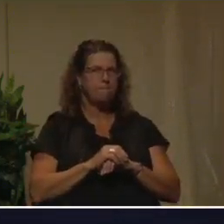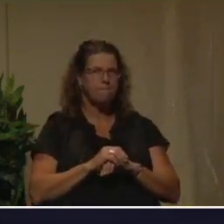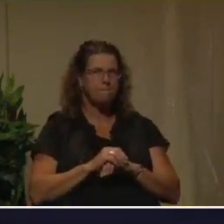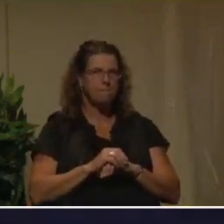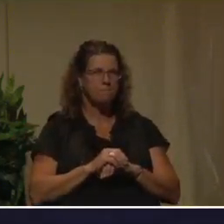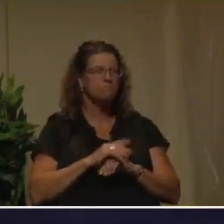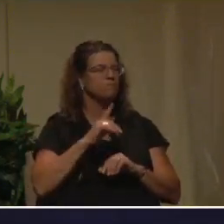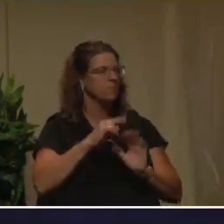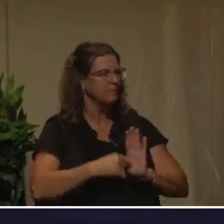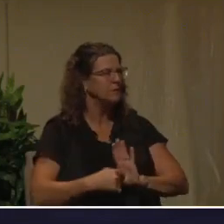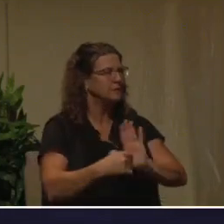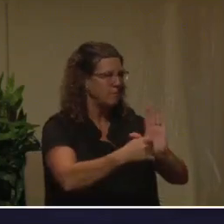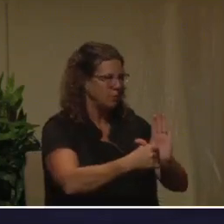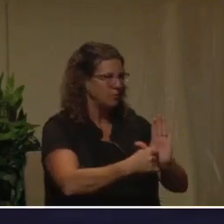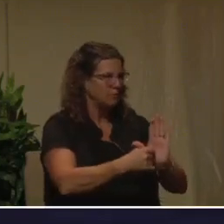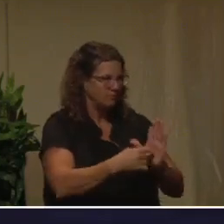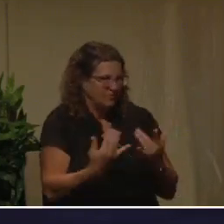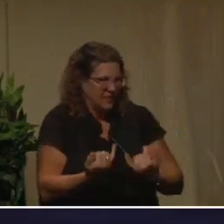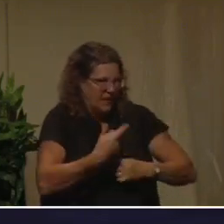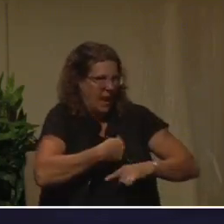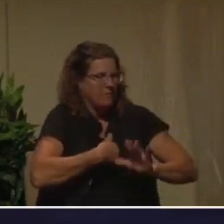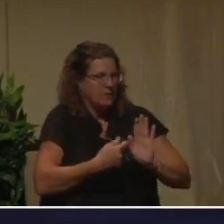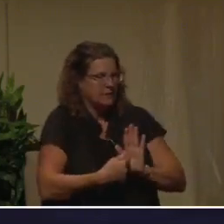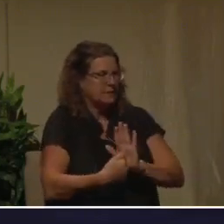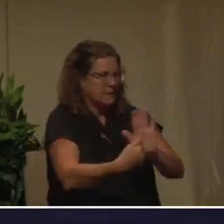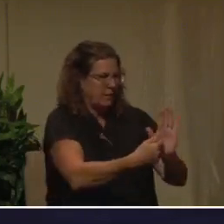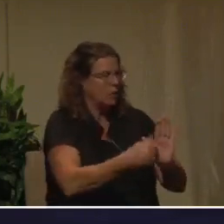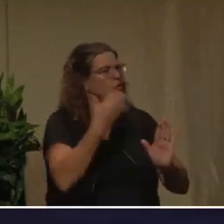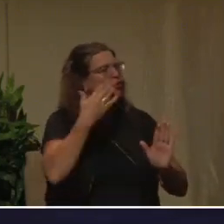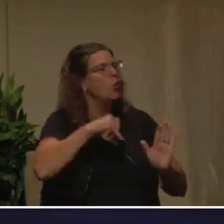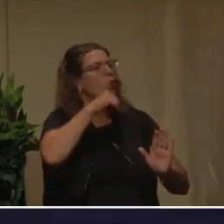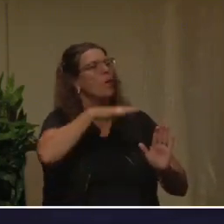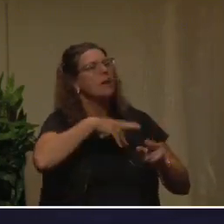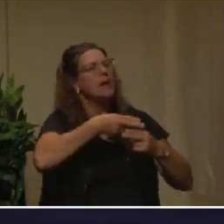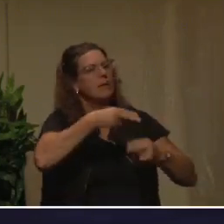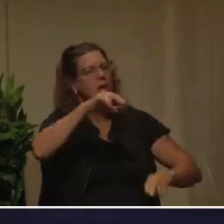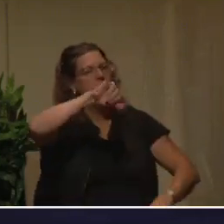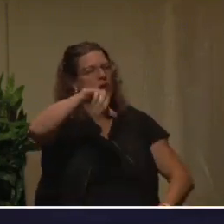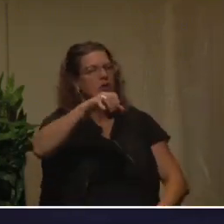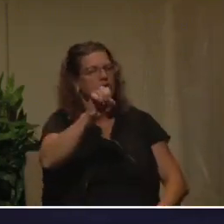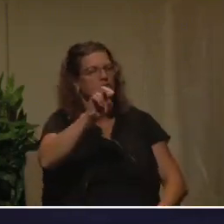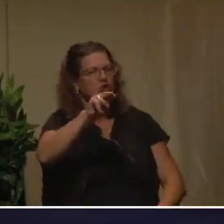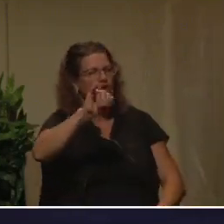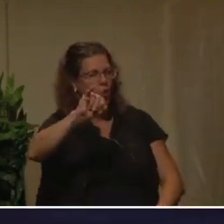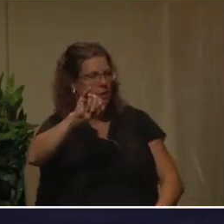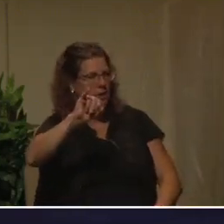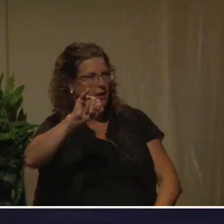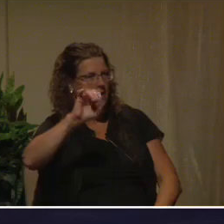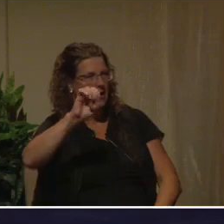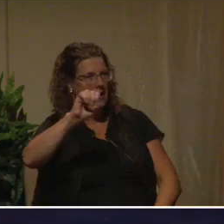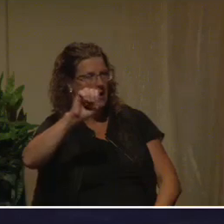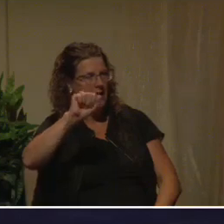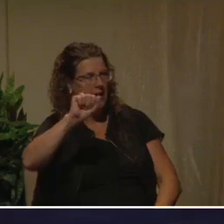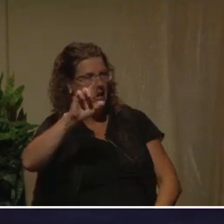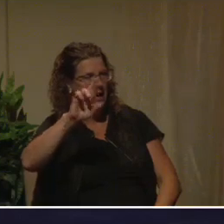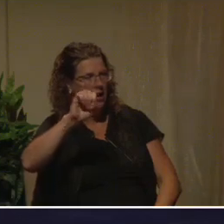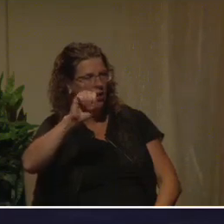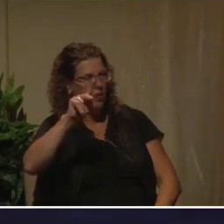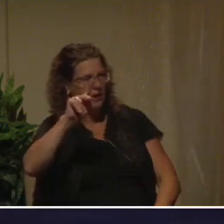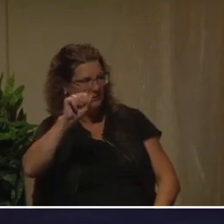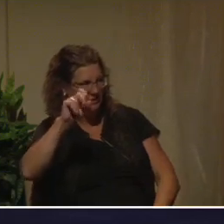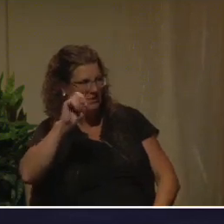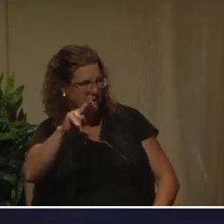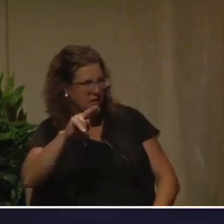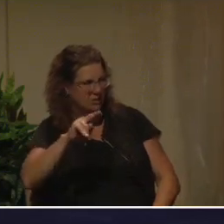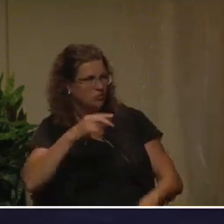And it's a familiar example, but Johnny Erickson is one of my heroes. Now, you as a younger